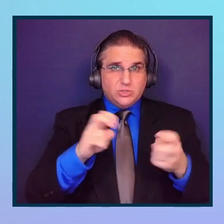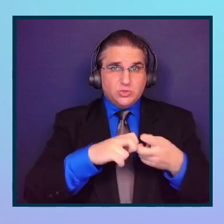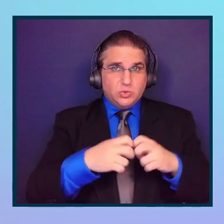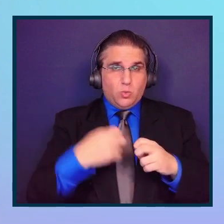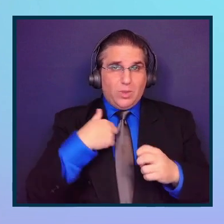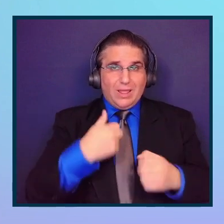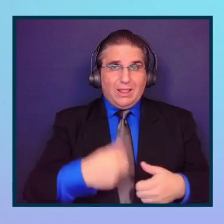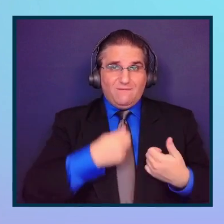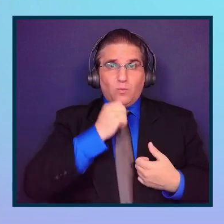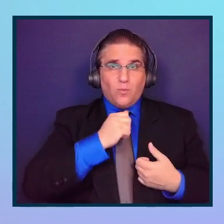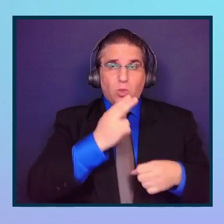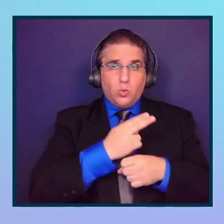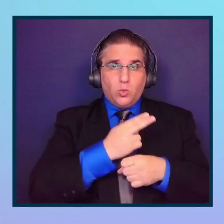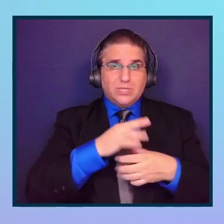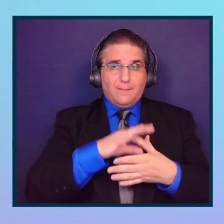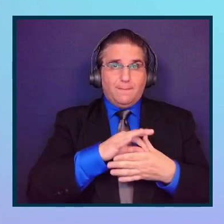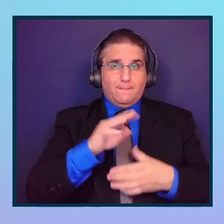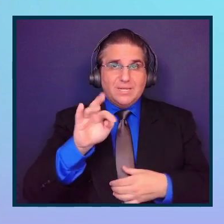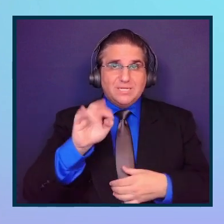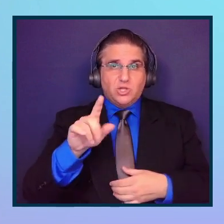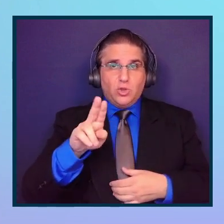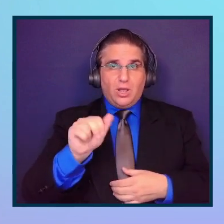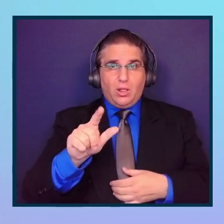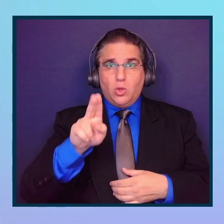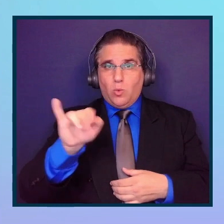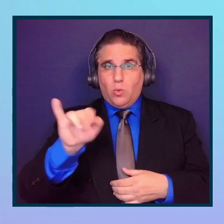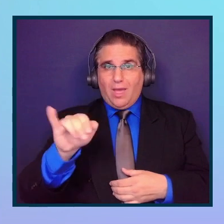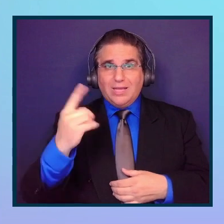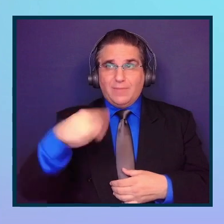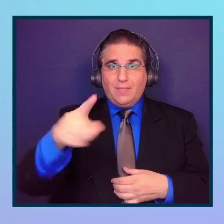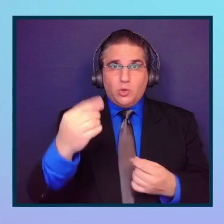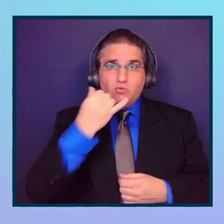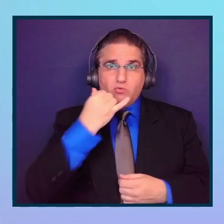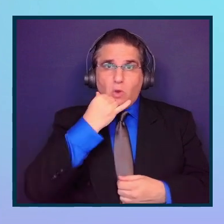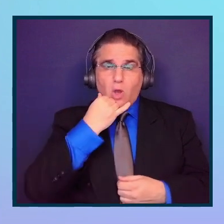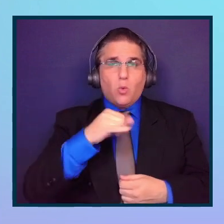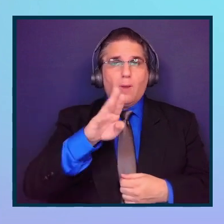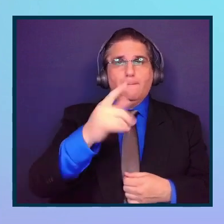live with using Material UI, something they do wrong, or a bug?